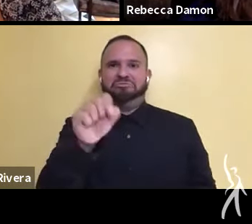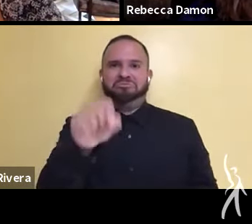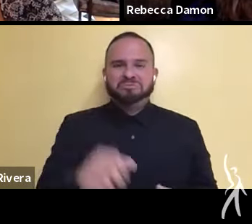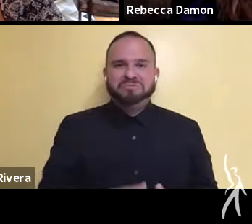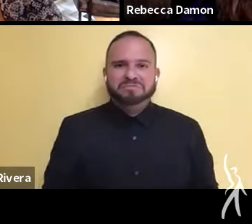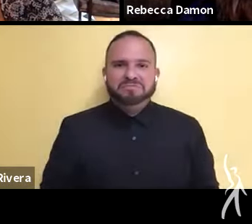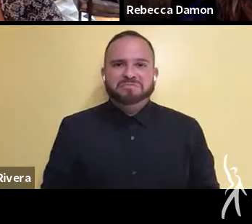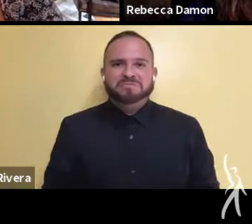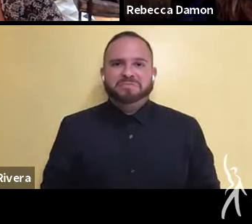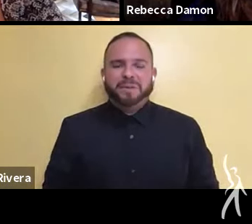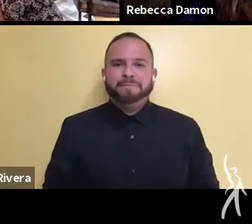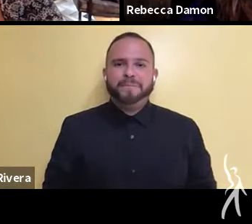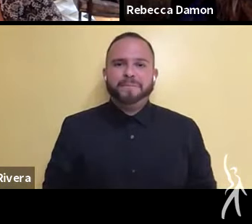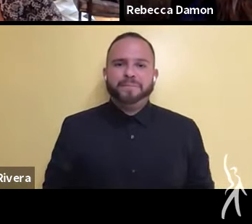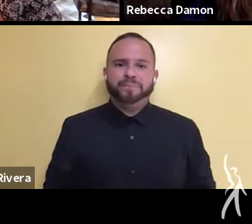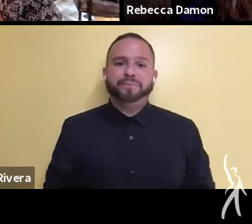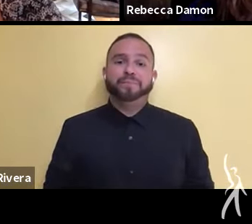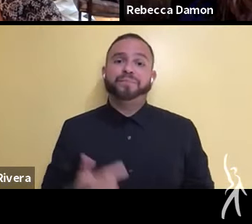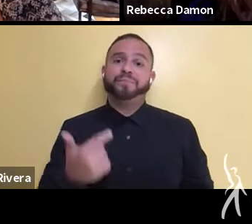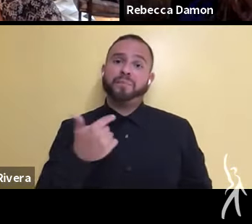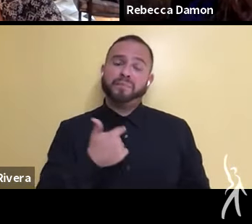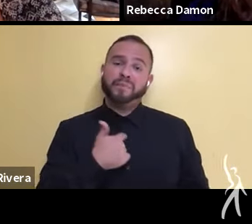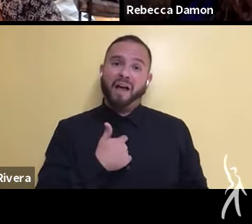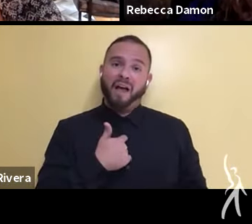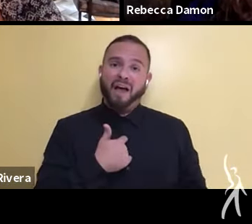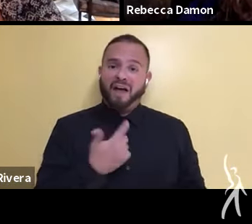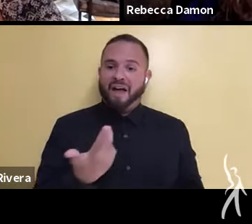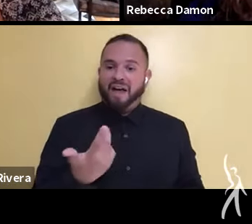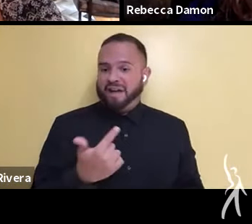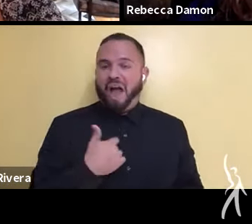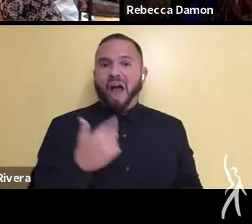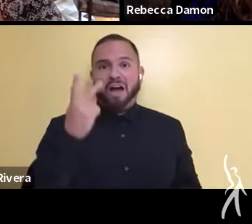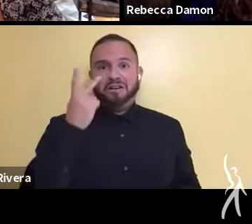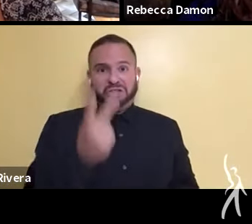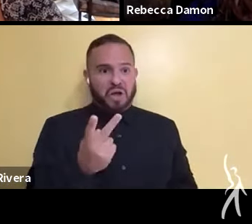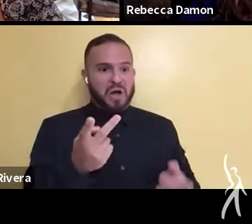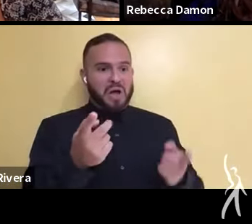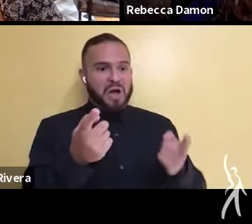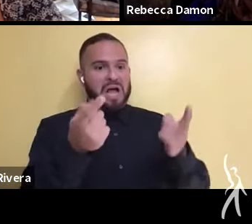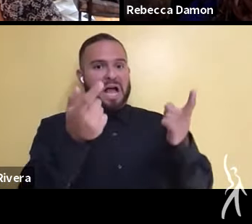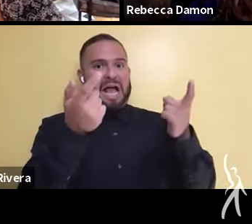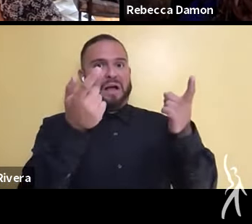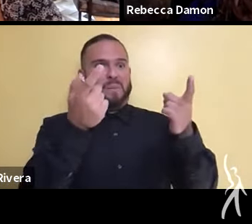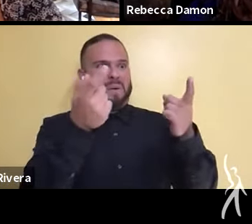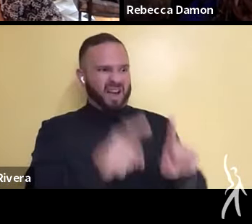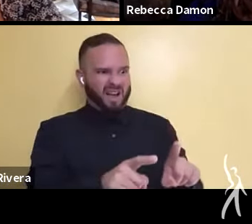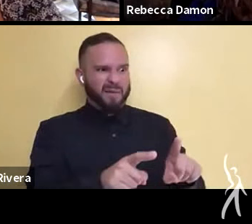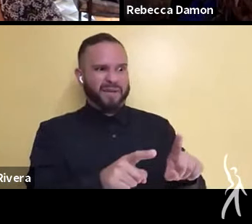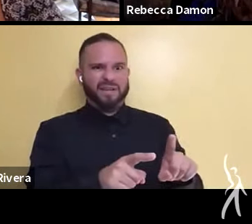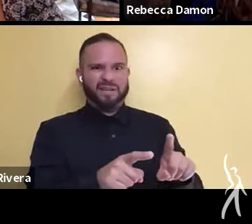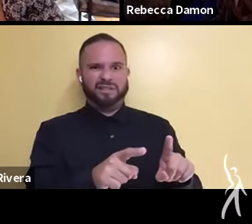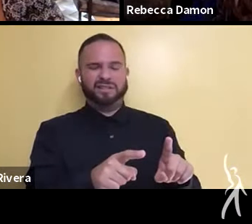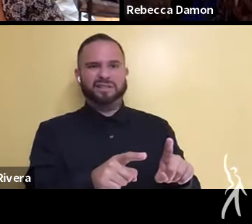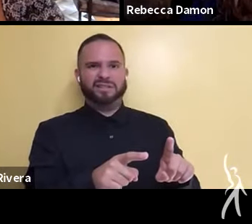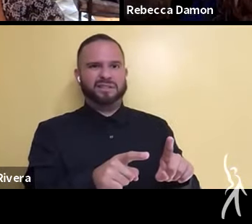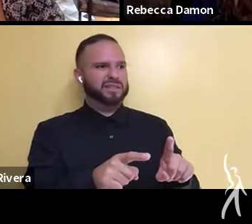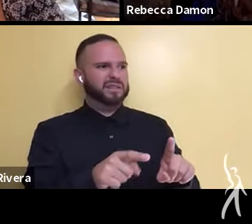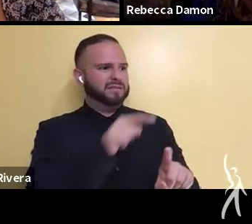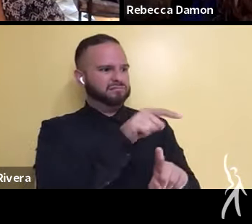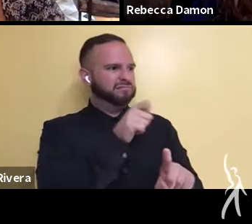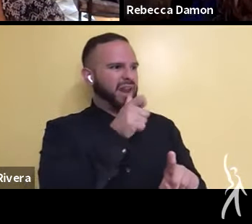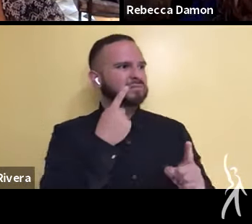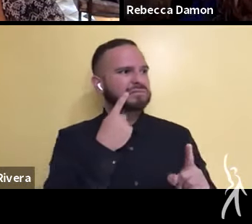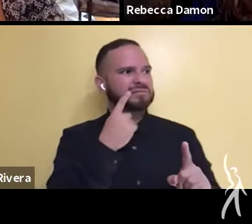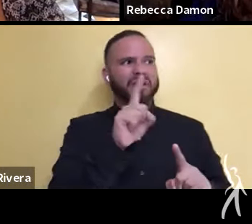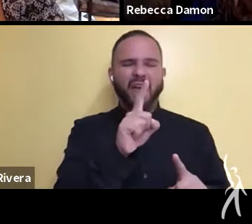when I saw what happened to prevent this from succeeding,